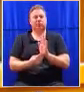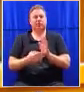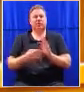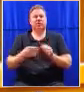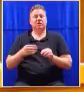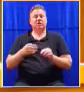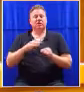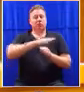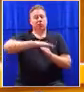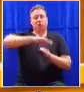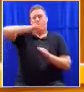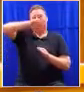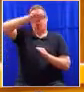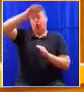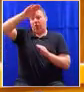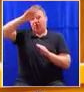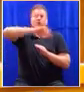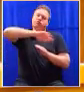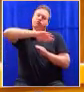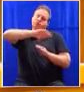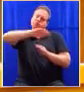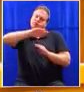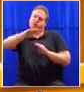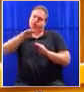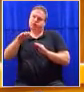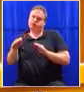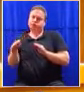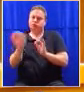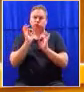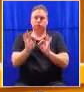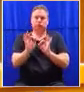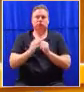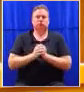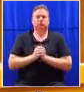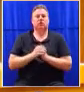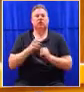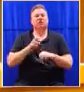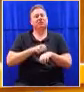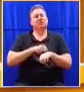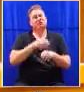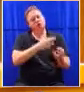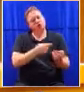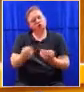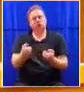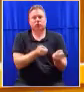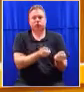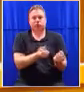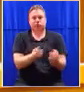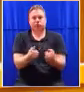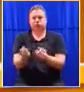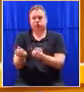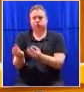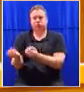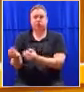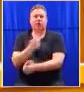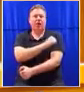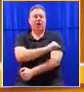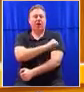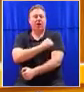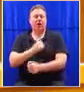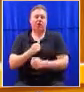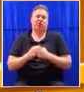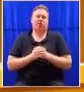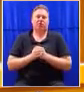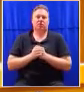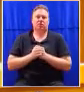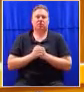down. This begins with proper resourcing of the health response in order for us to ensure that provinces are ready